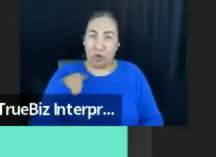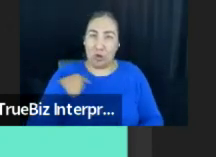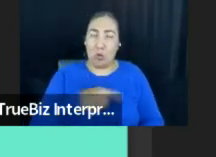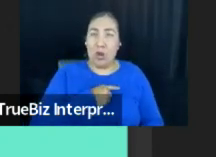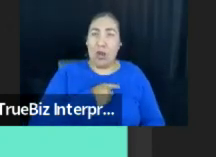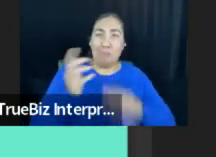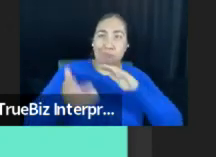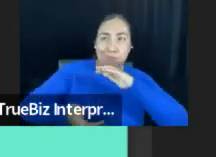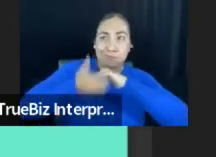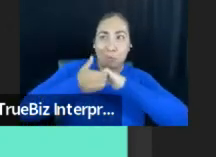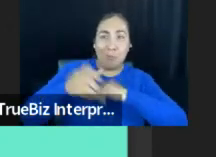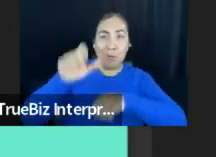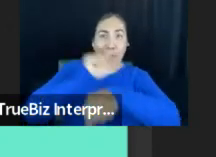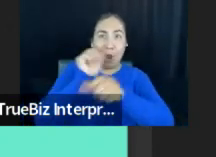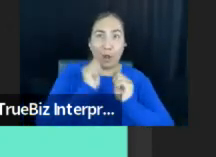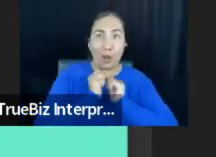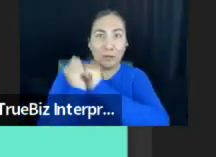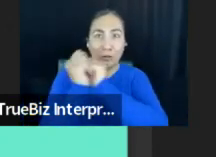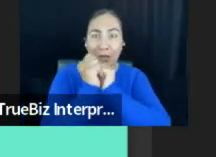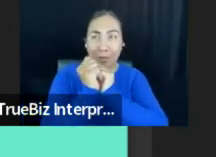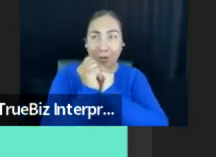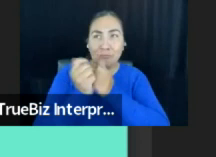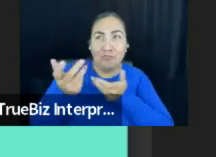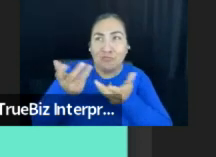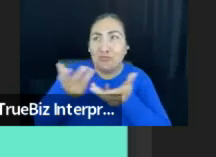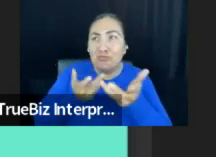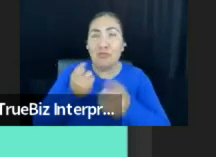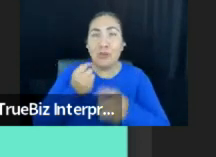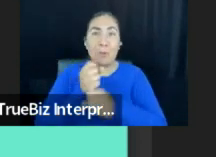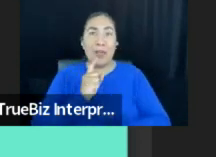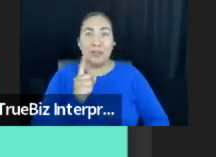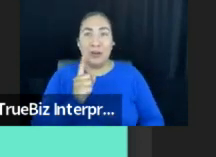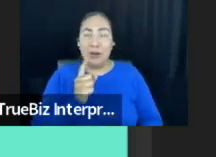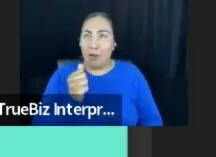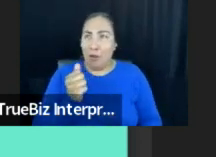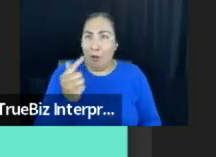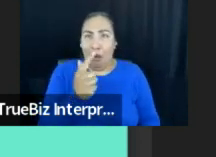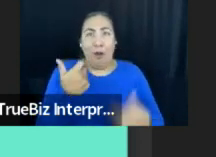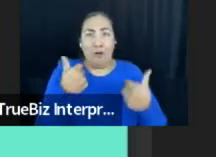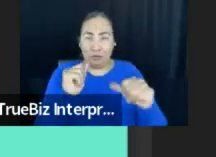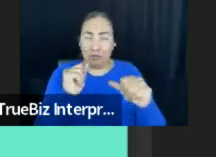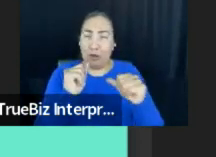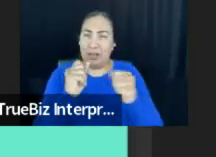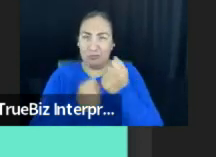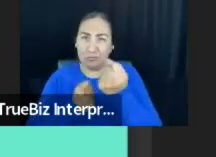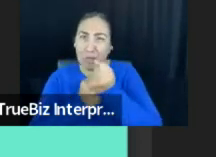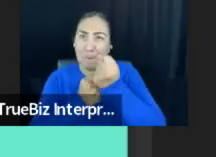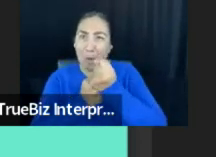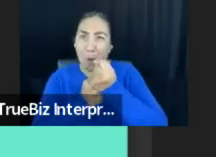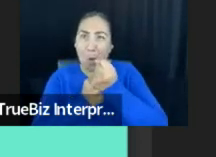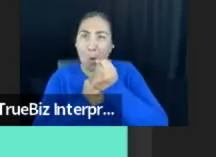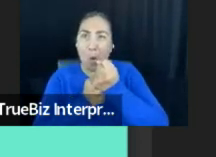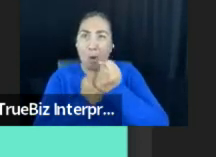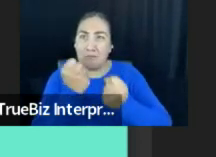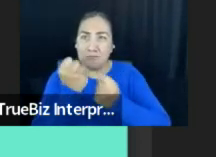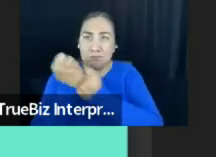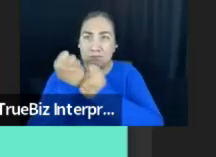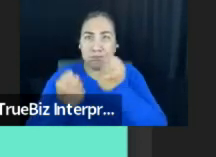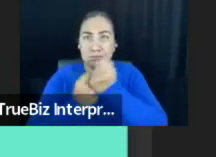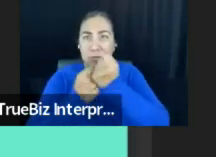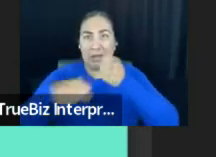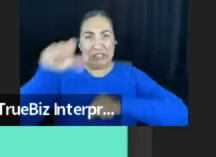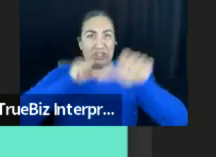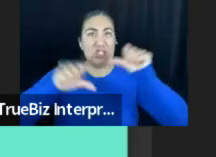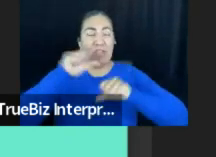together to make sure that we're all trying to sort of help and support each other. And then the last